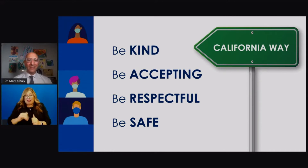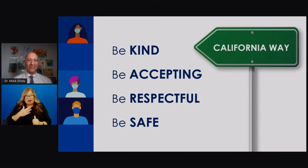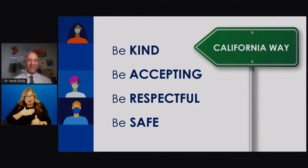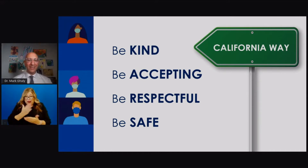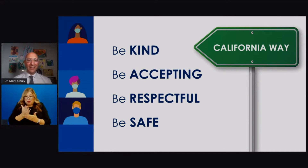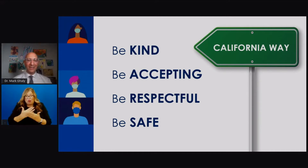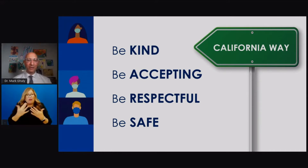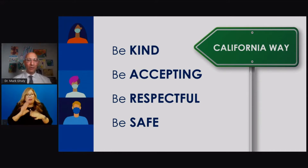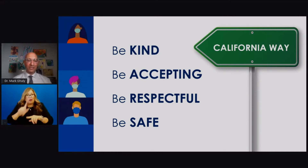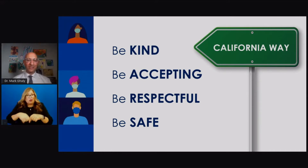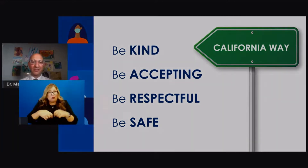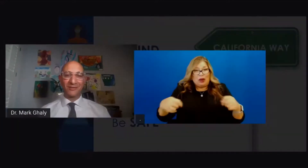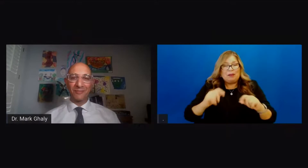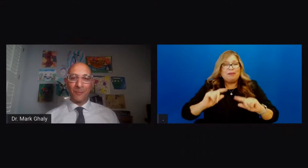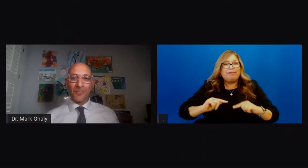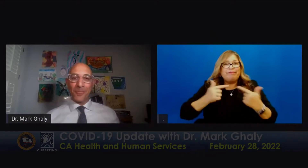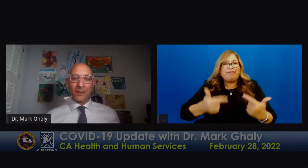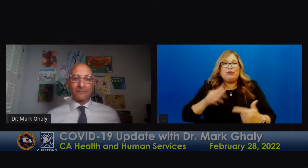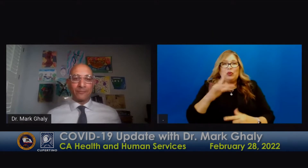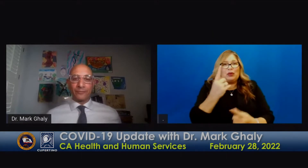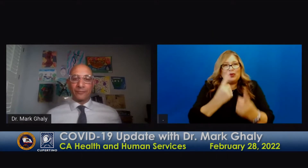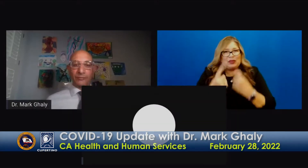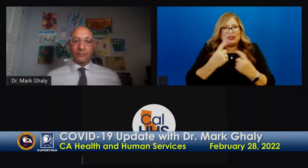up and take any questions.